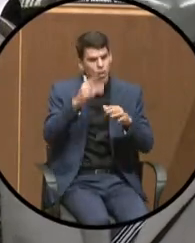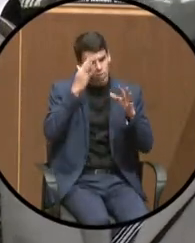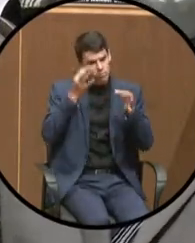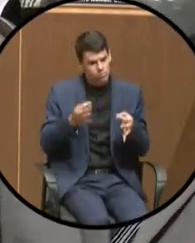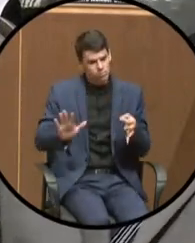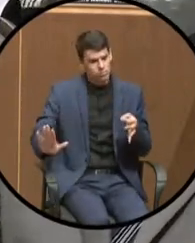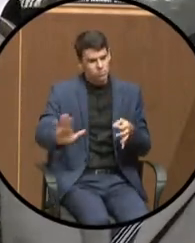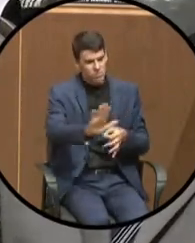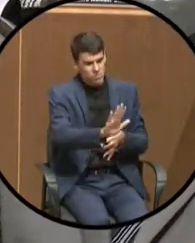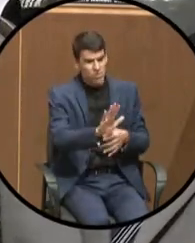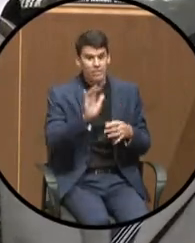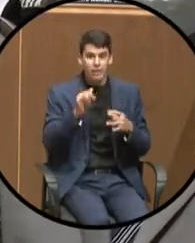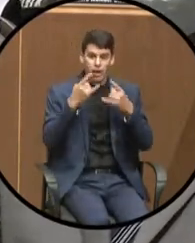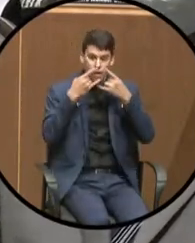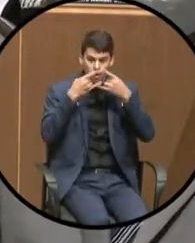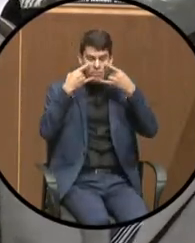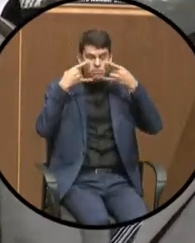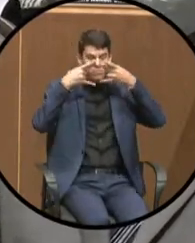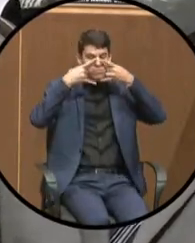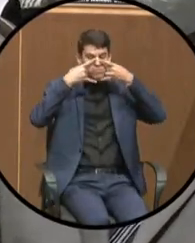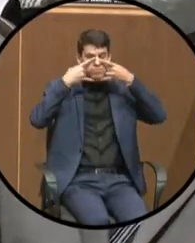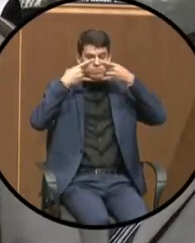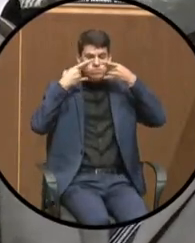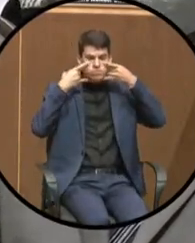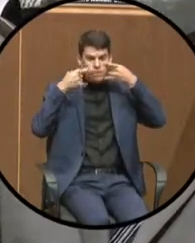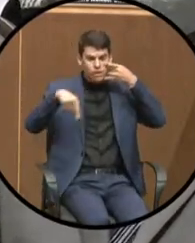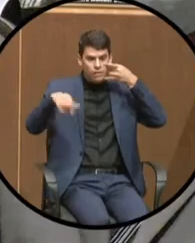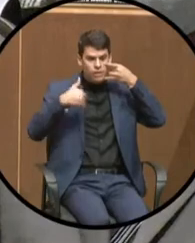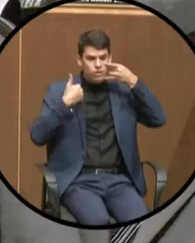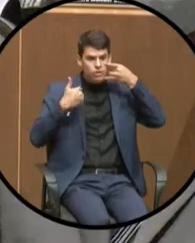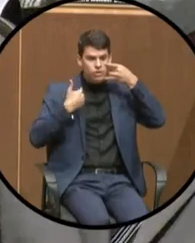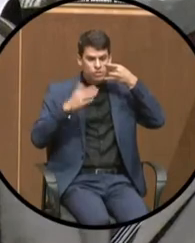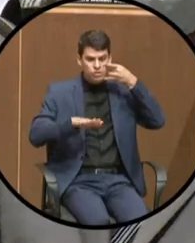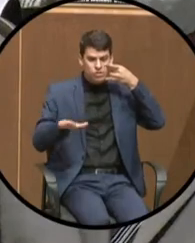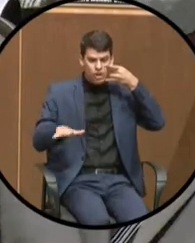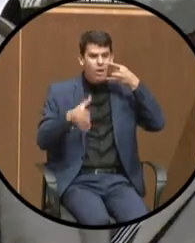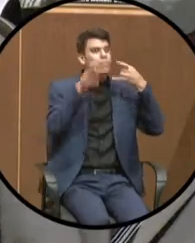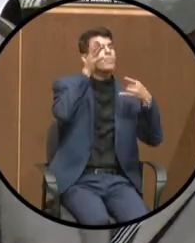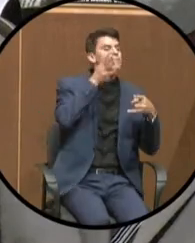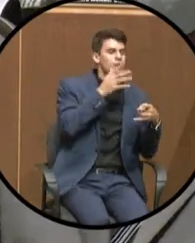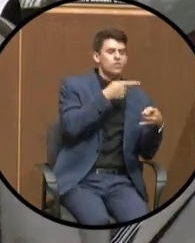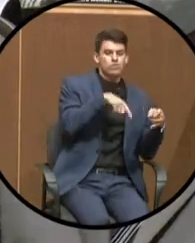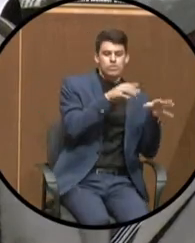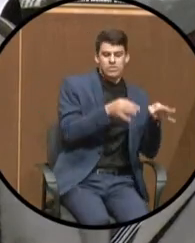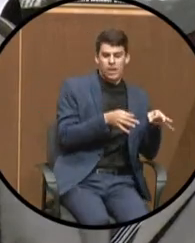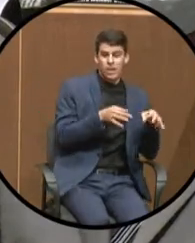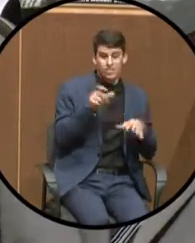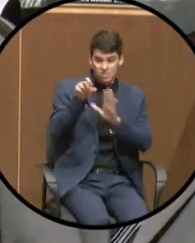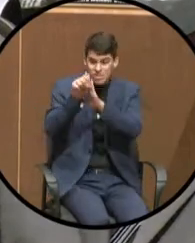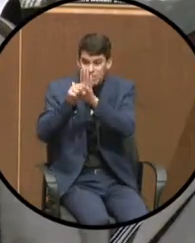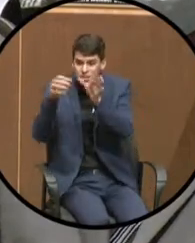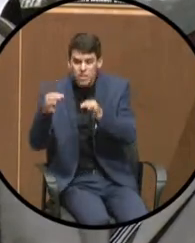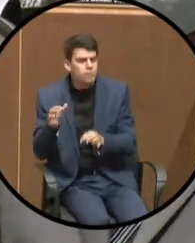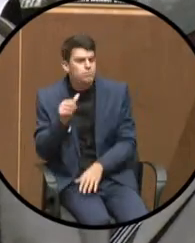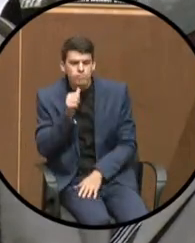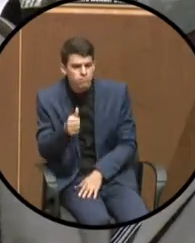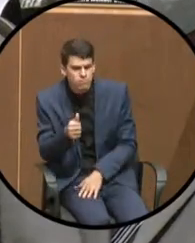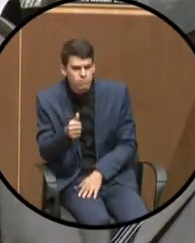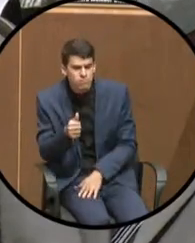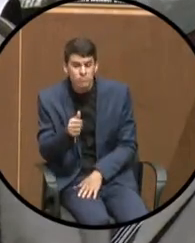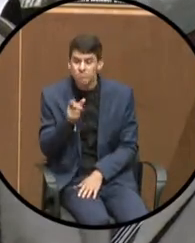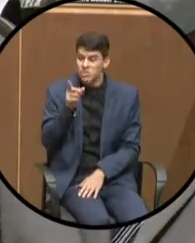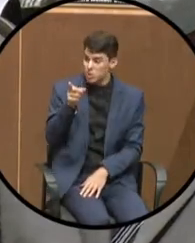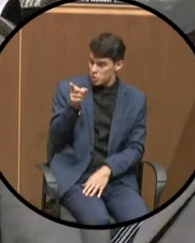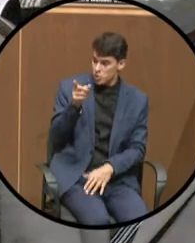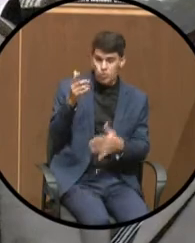mask covering the nose and mouth of a young child should be the decision of a parent, not the state. And you do not currently